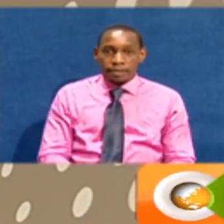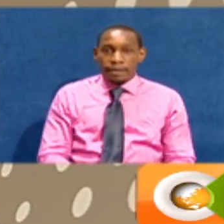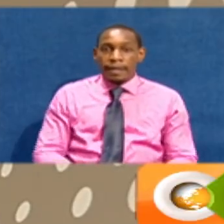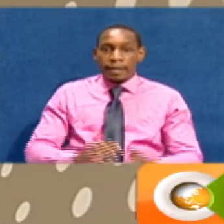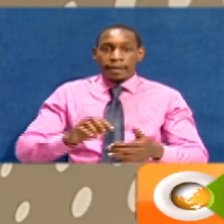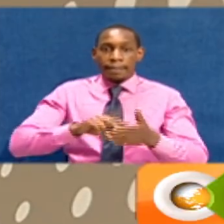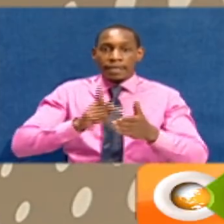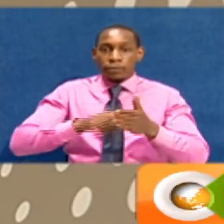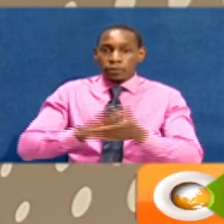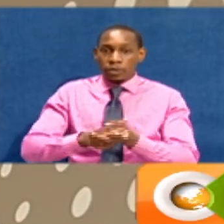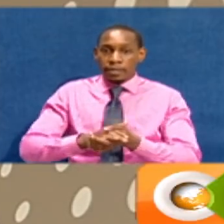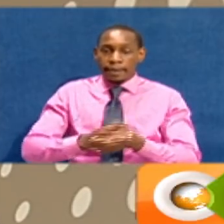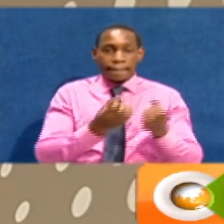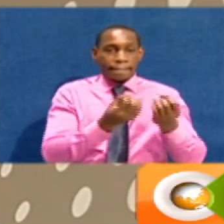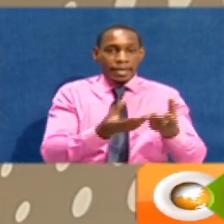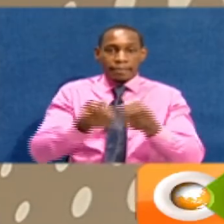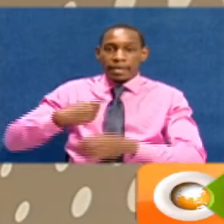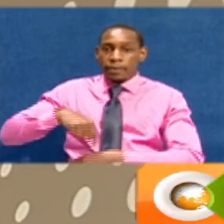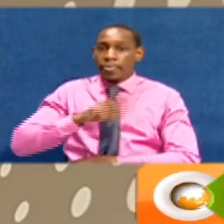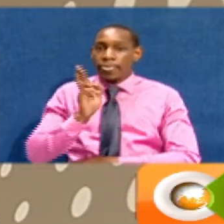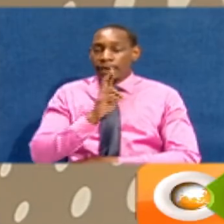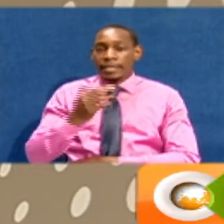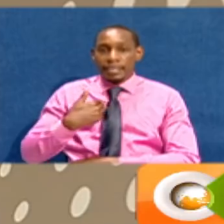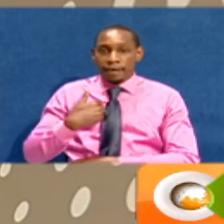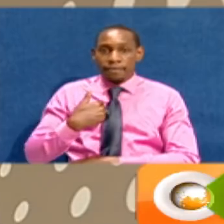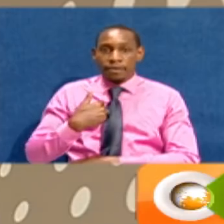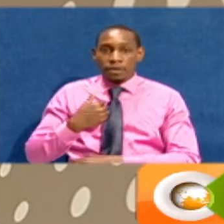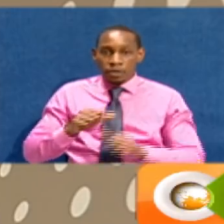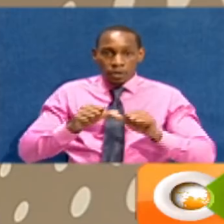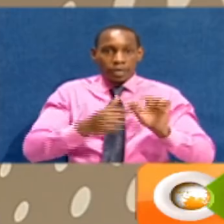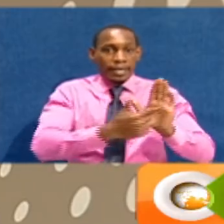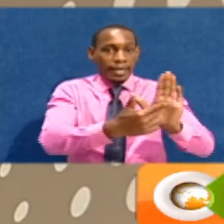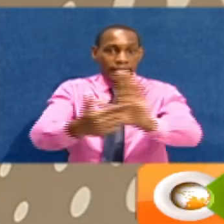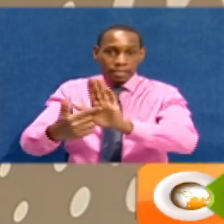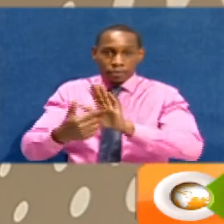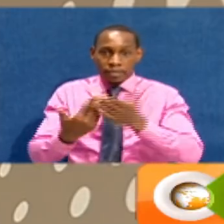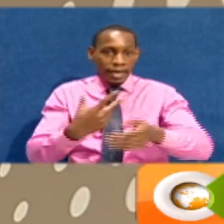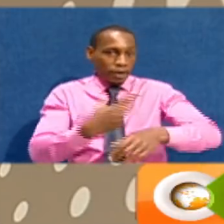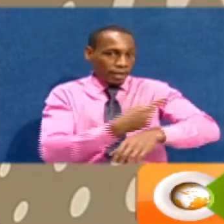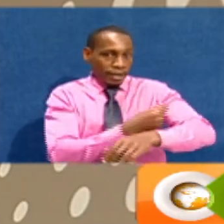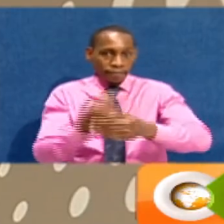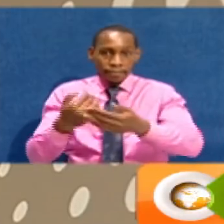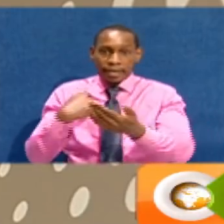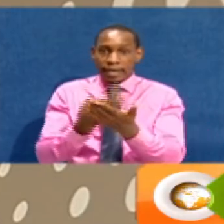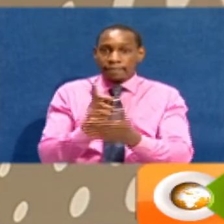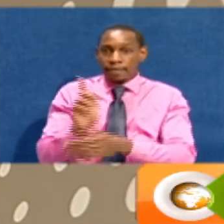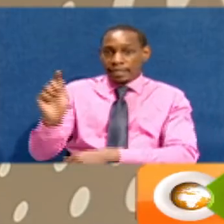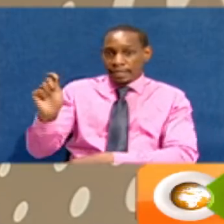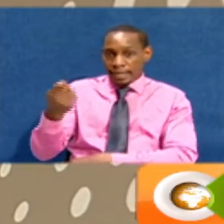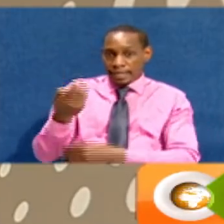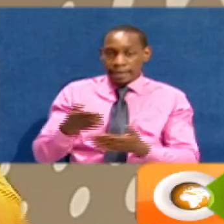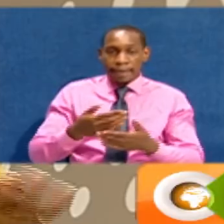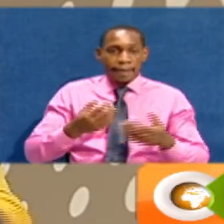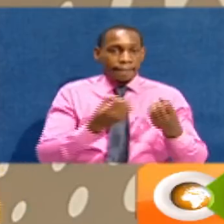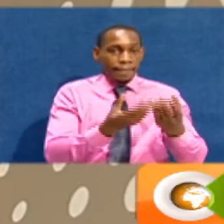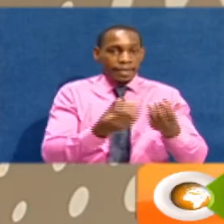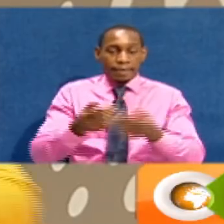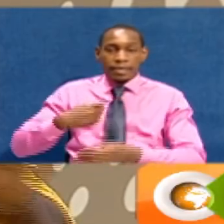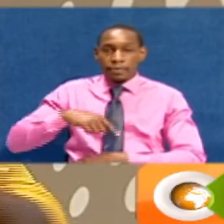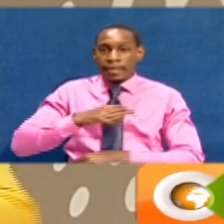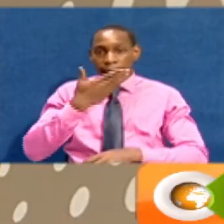means many of us are still at risk and will still remain exposed. And so the vaccine being in the country, I think, you know, for most of us,